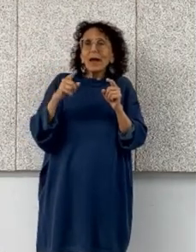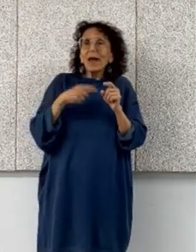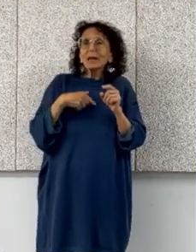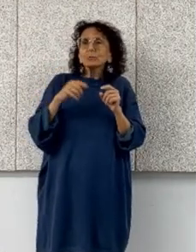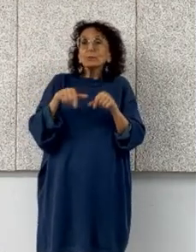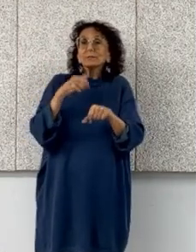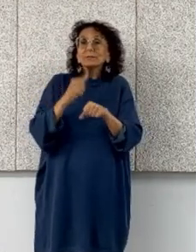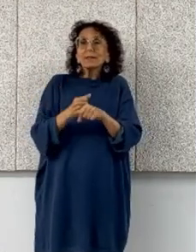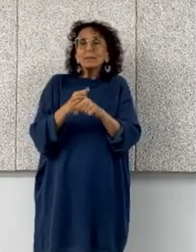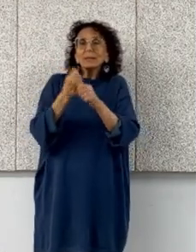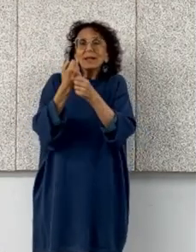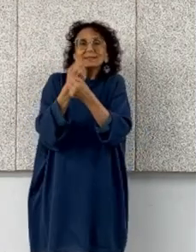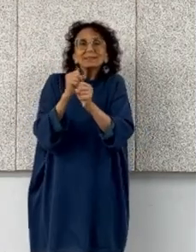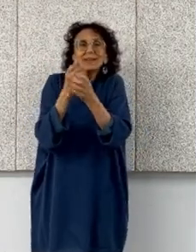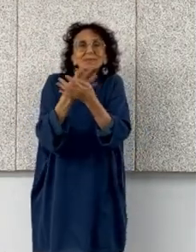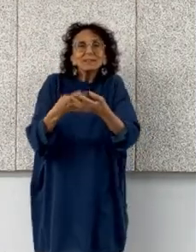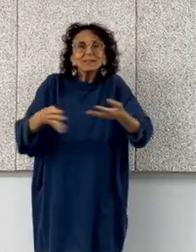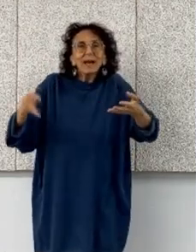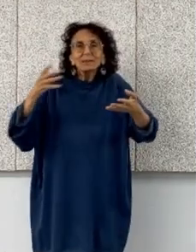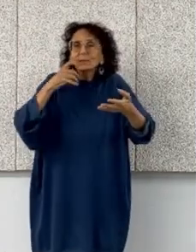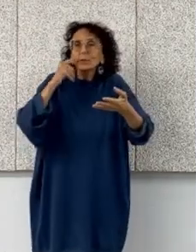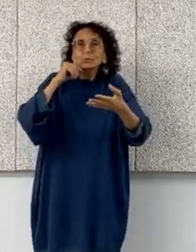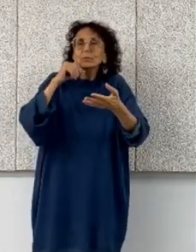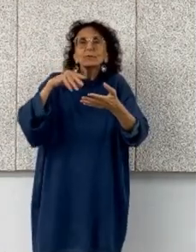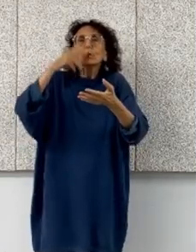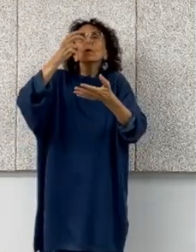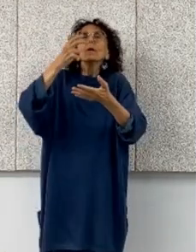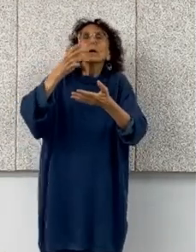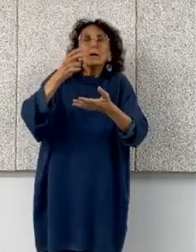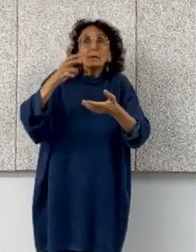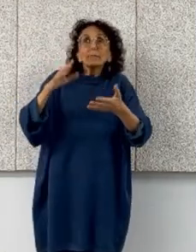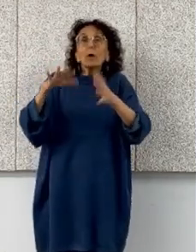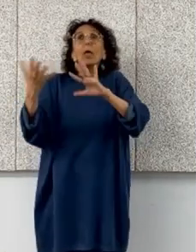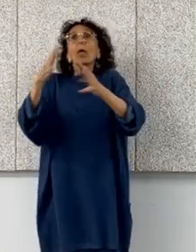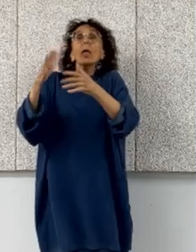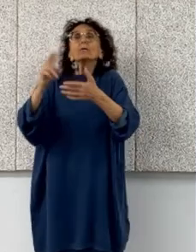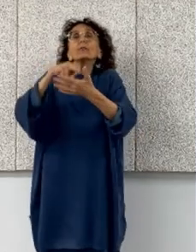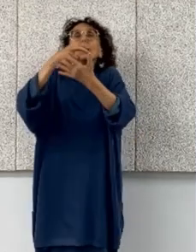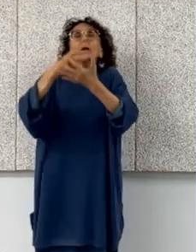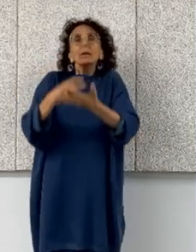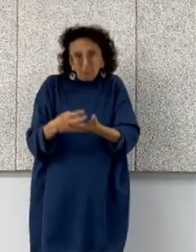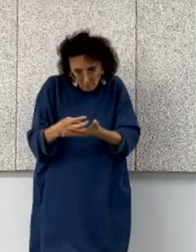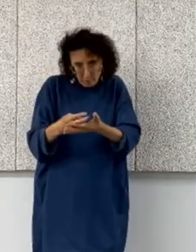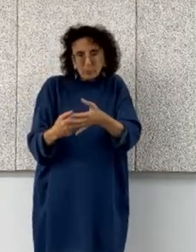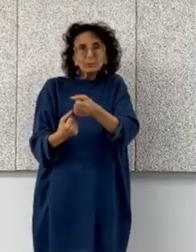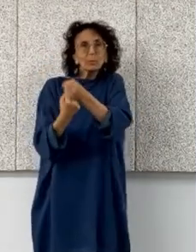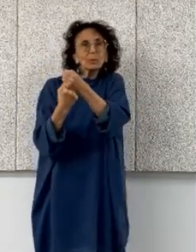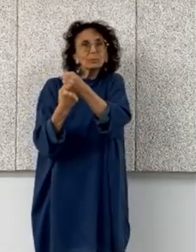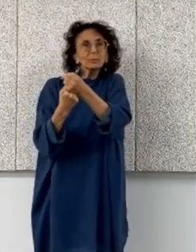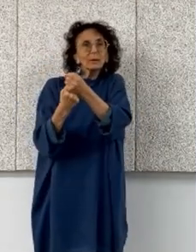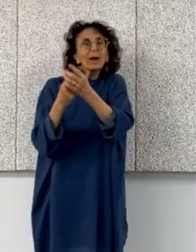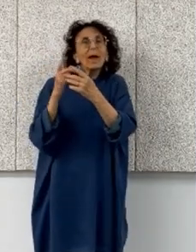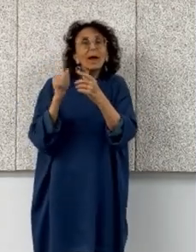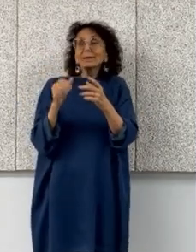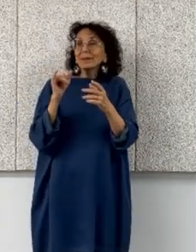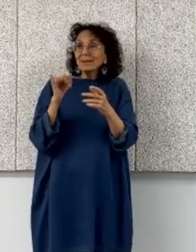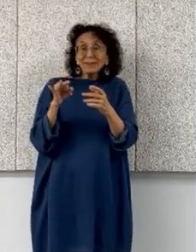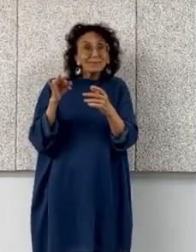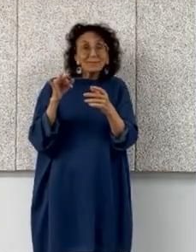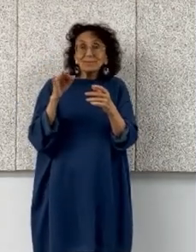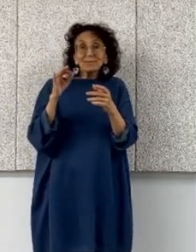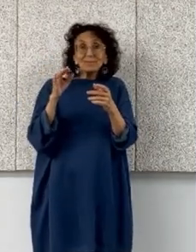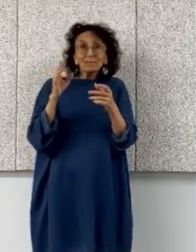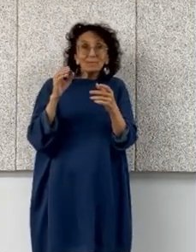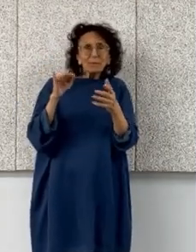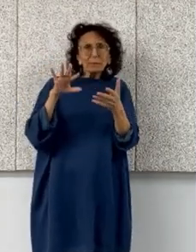and, like, truly, we will figure out what we need to do, and the we will do it,